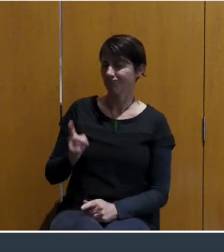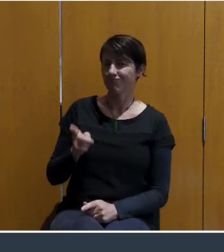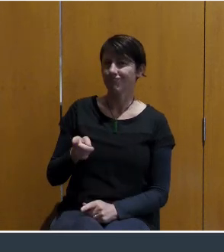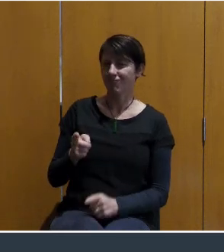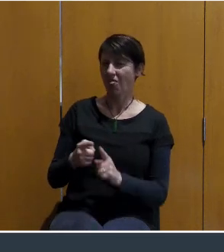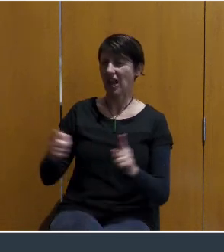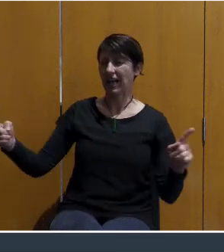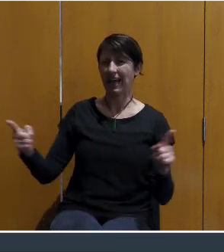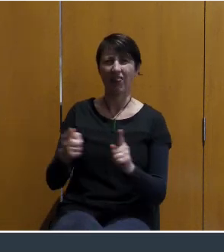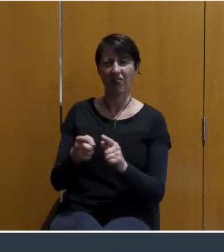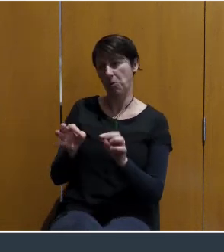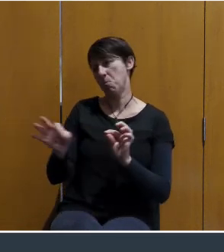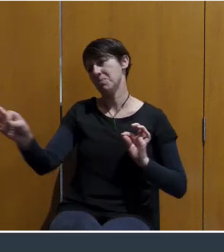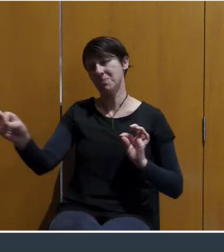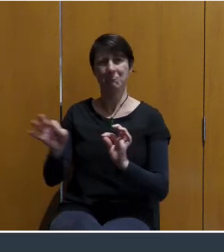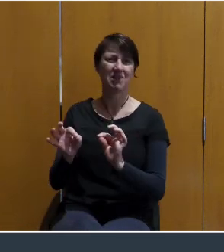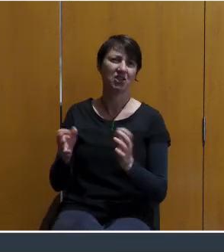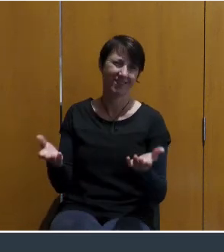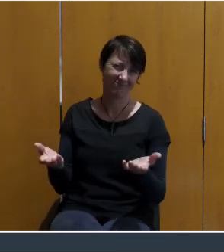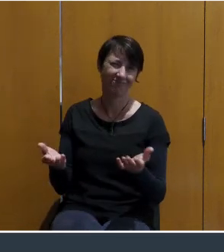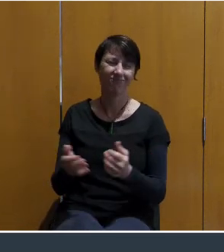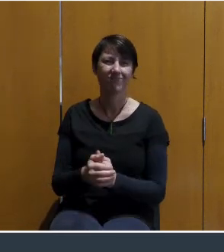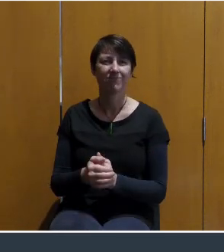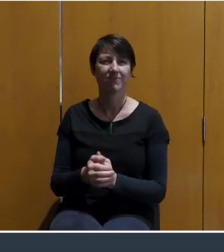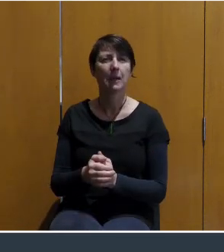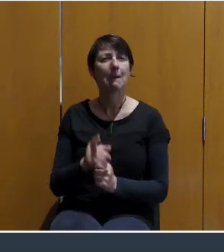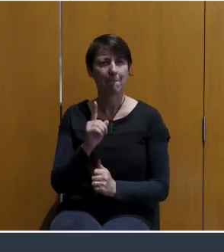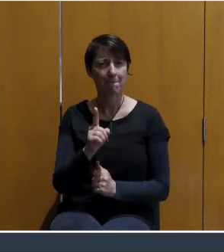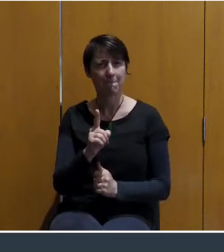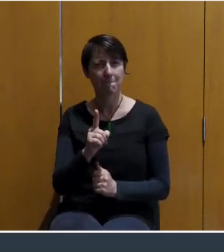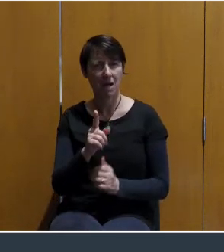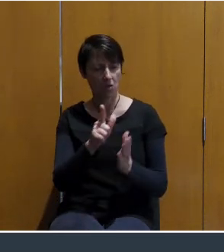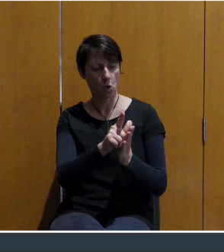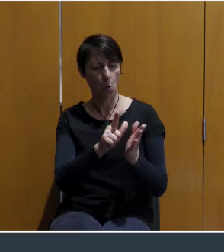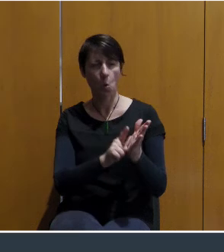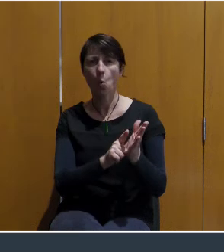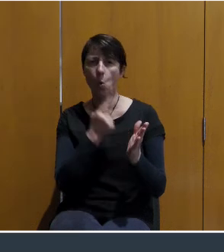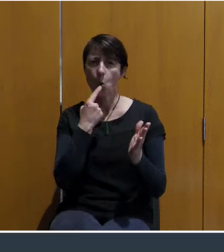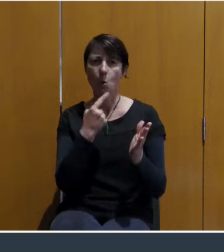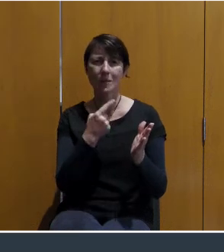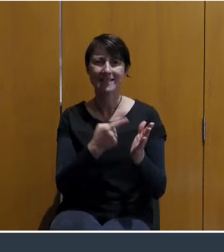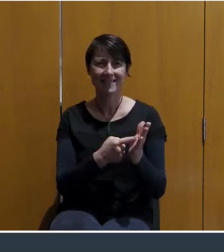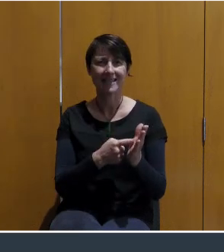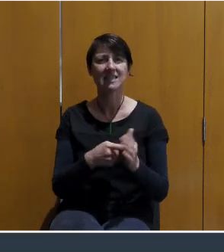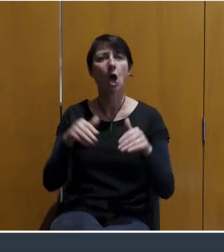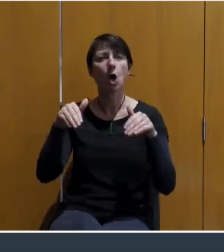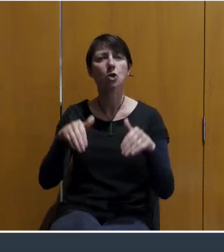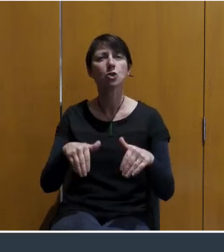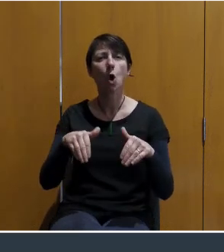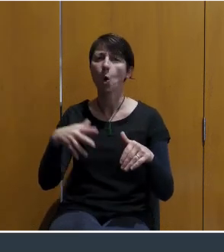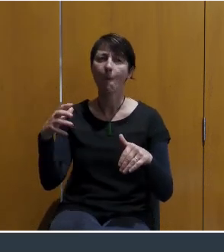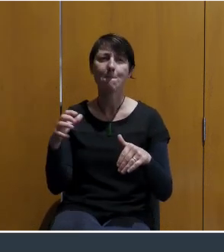Under the Dog Control Act, the definition of control, dog under control. So the dog under control doesn't specify